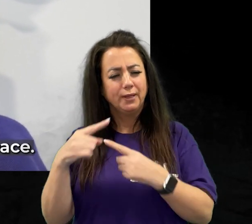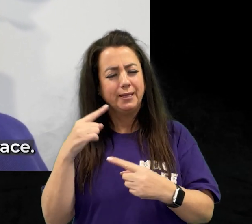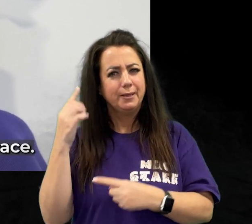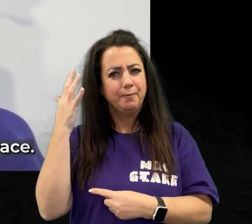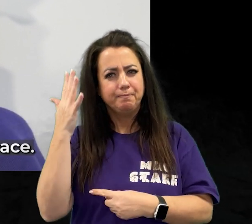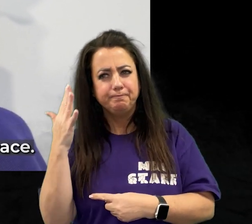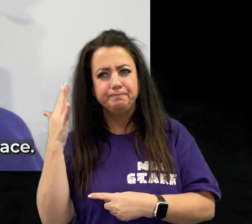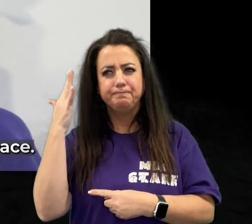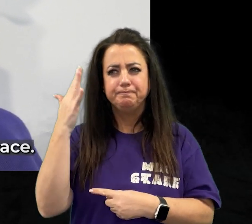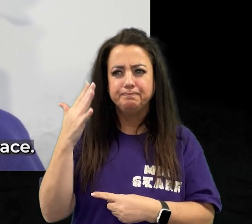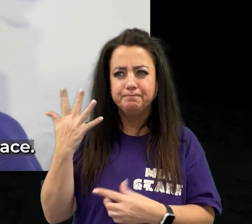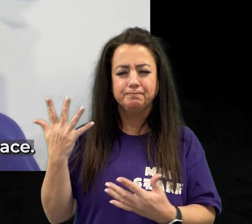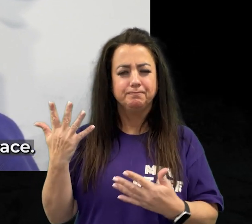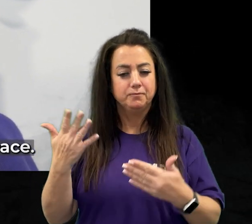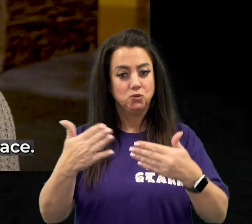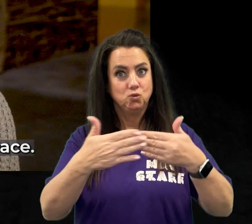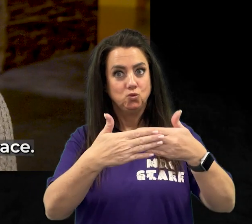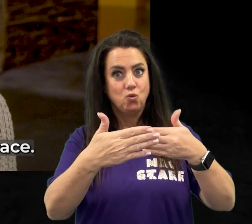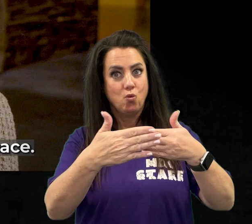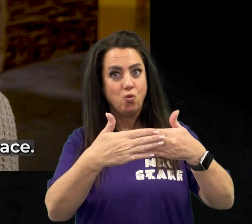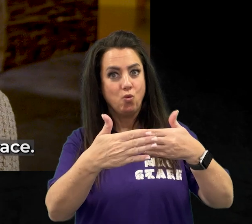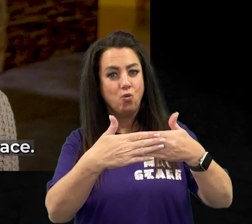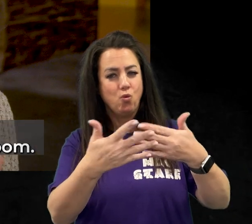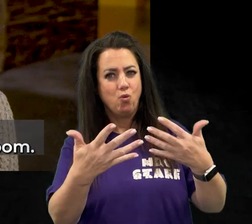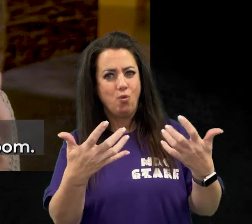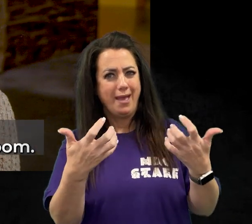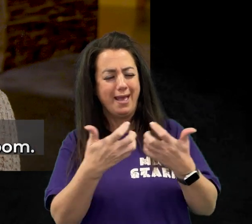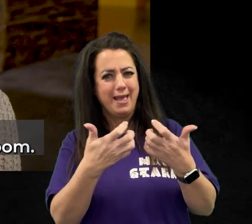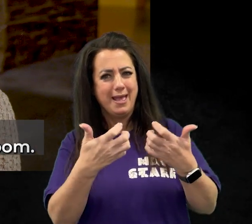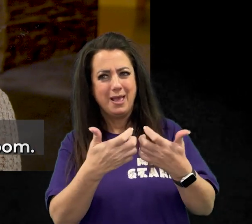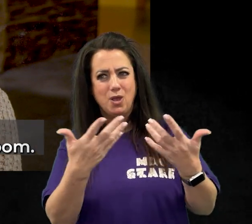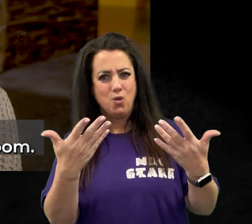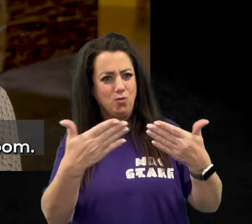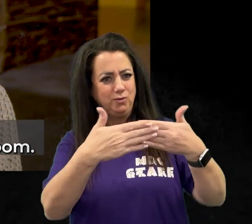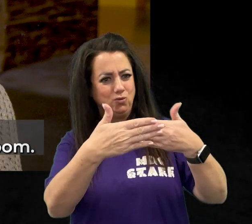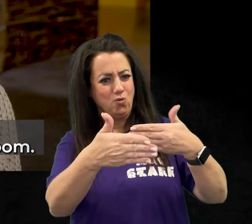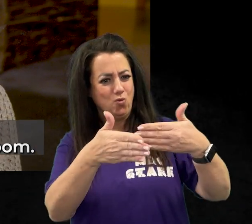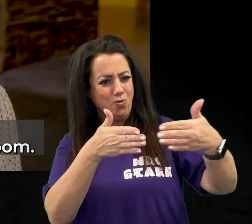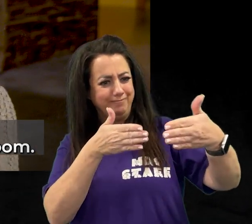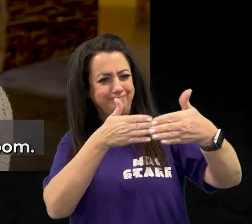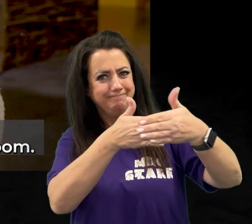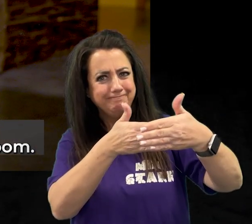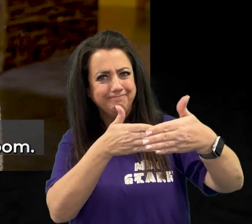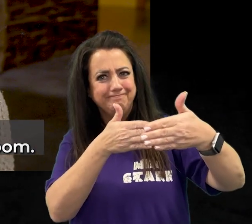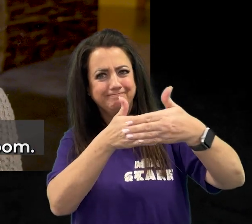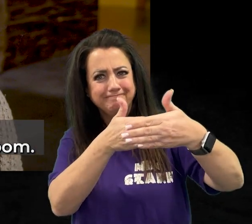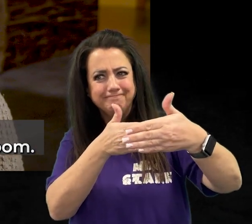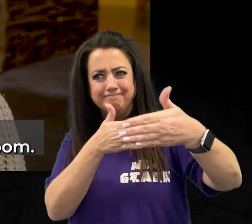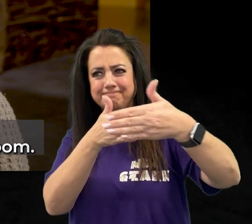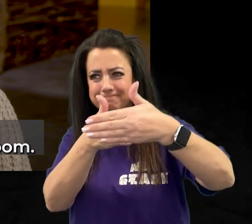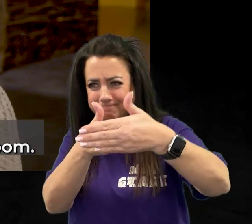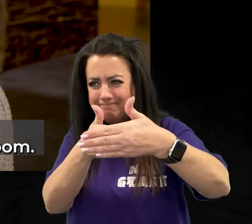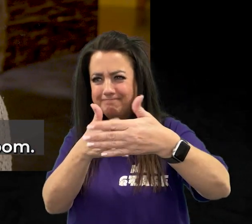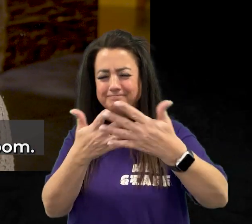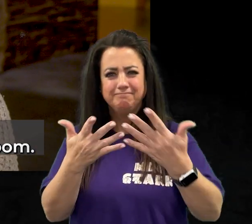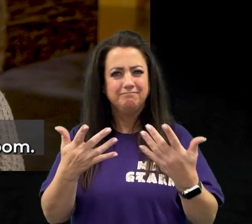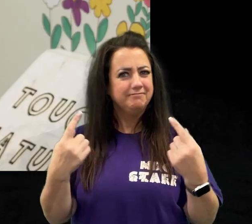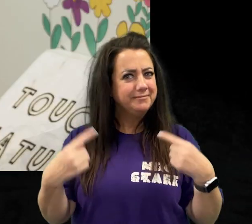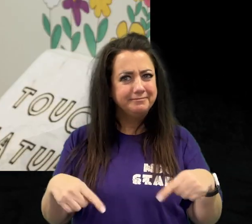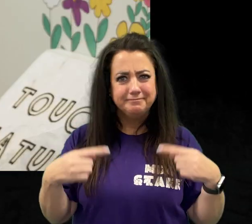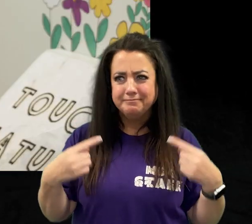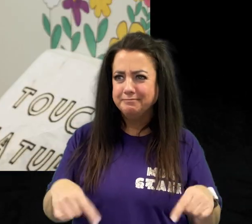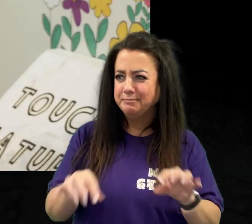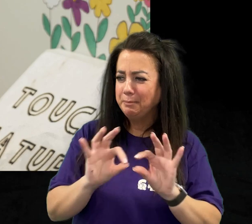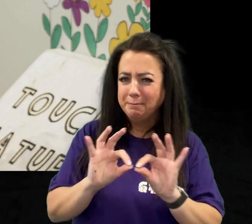and not letting us have this like moment of peace. It just feels like you're stuck in another room, in another room, in another